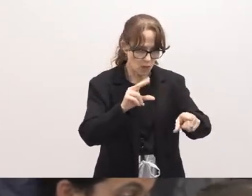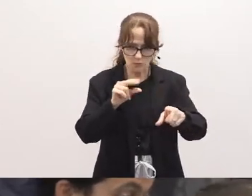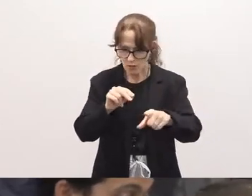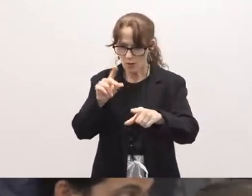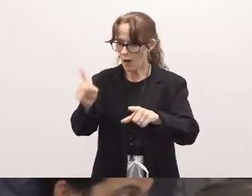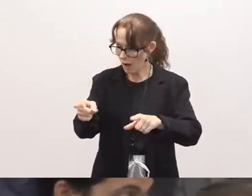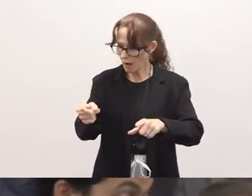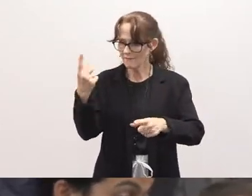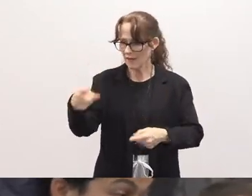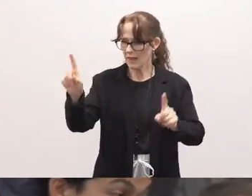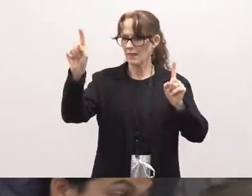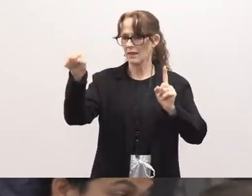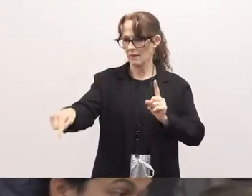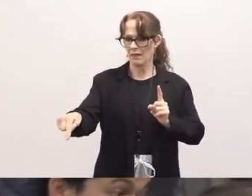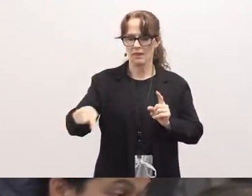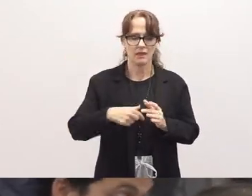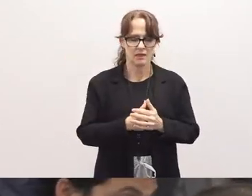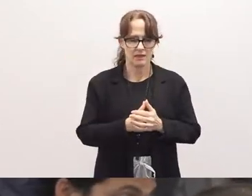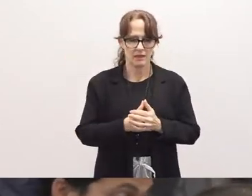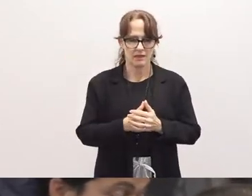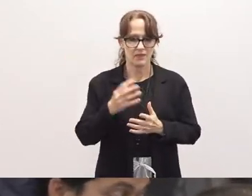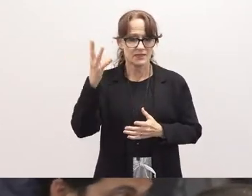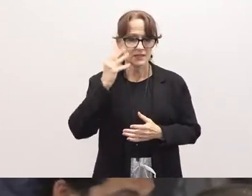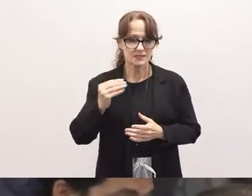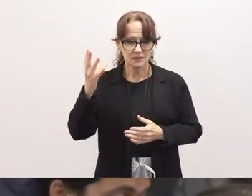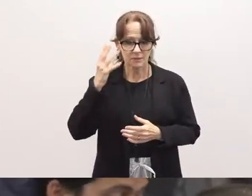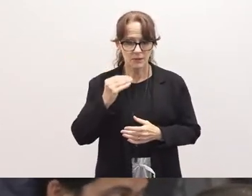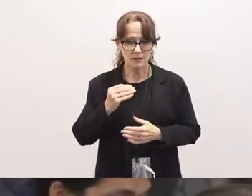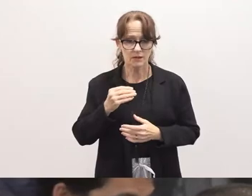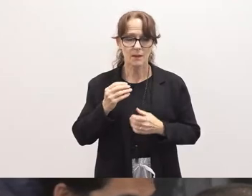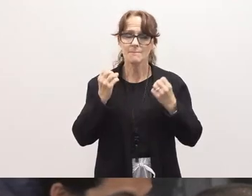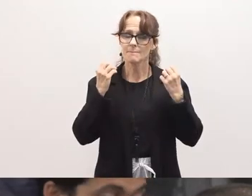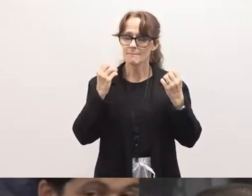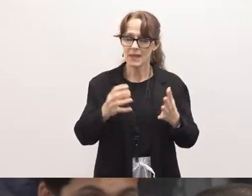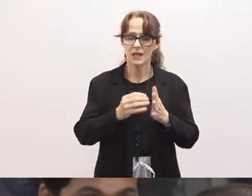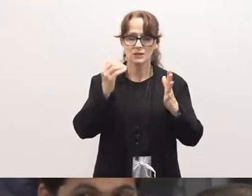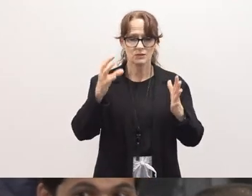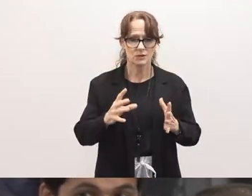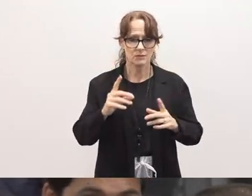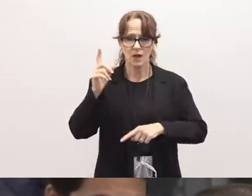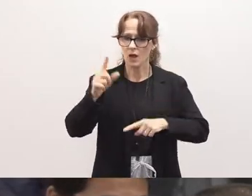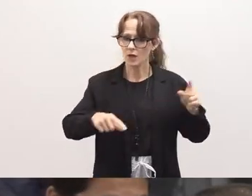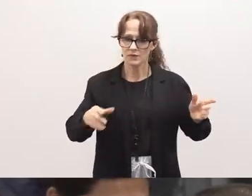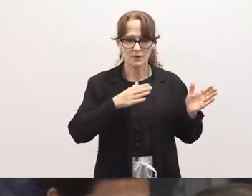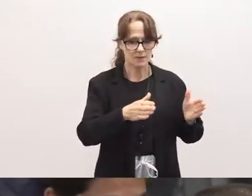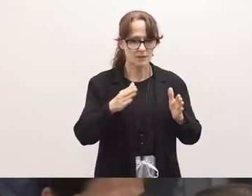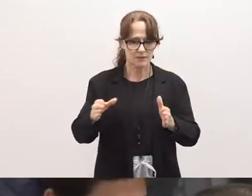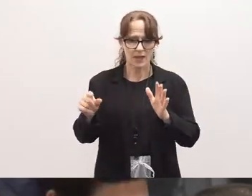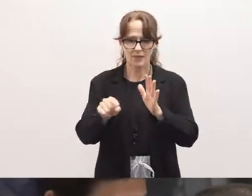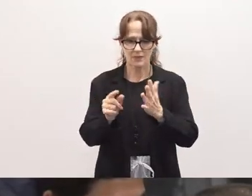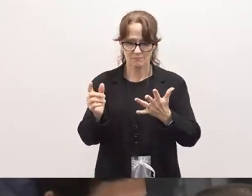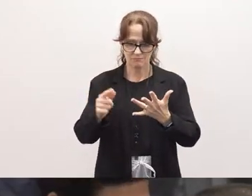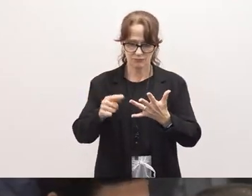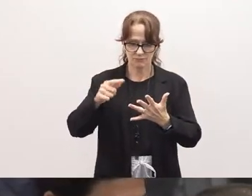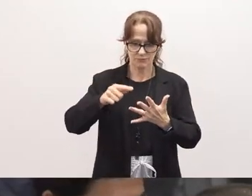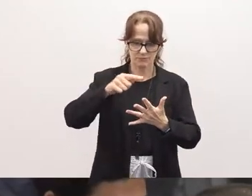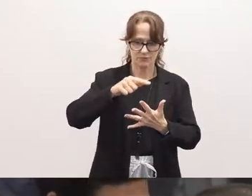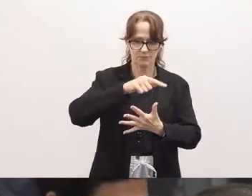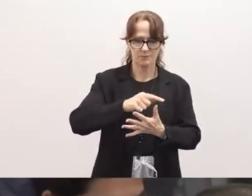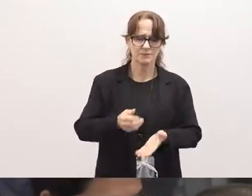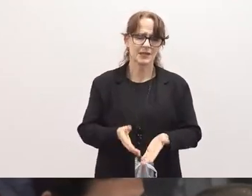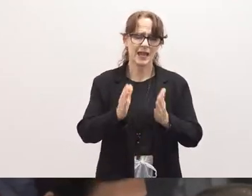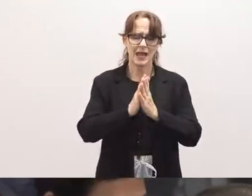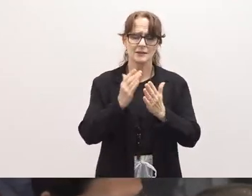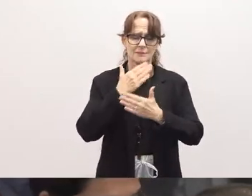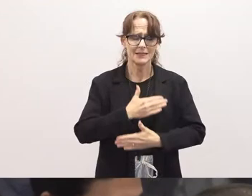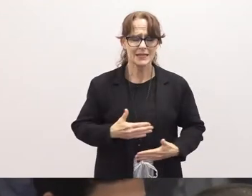operable. These conditions and experiences are shared by many students of all pathways and grades at the campus. We ask you to please